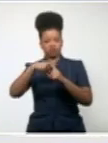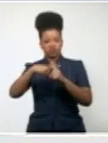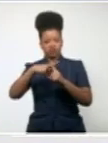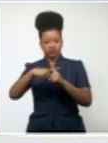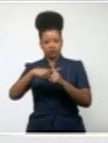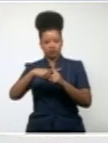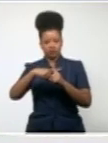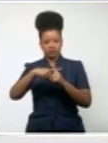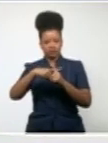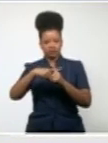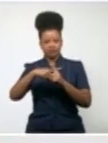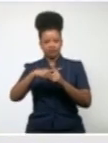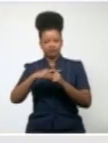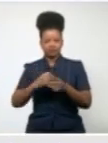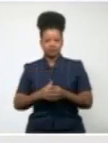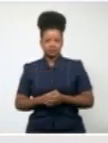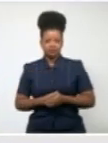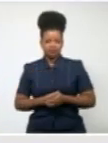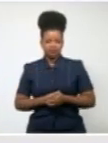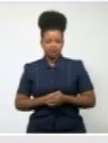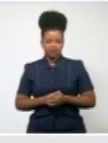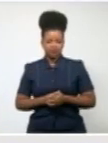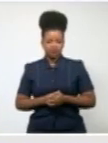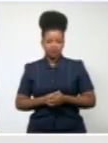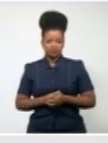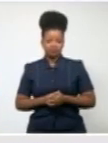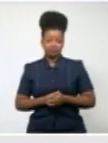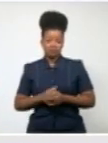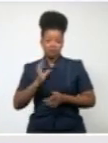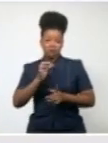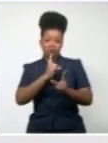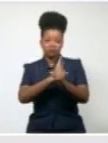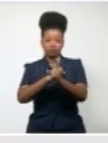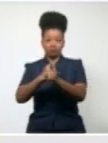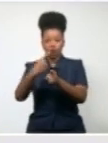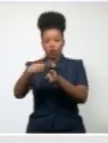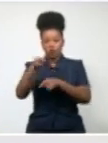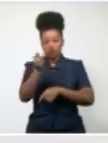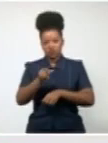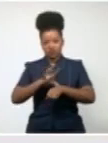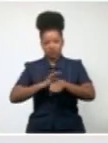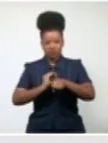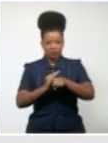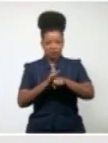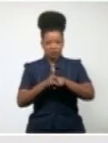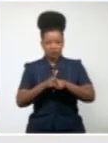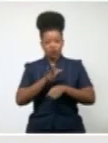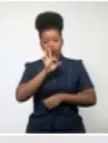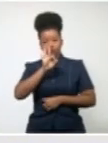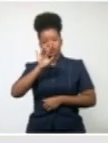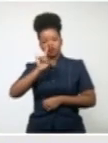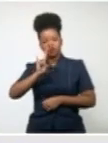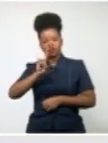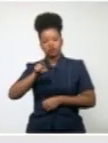1,983 positive cases have been diagnosed as contacts of confirmed cases for